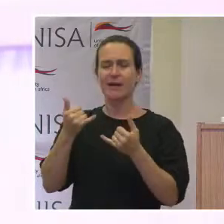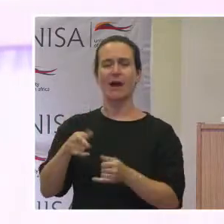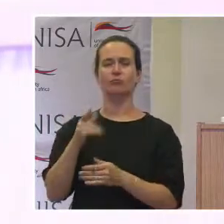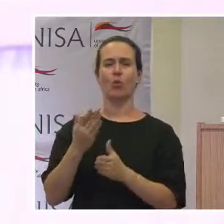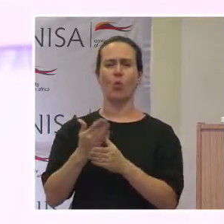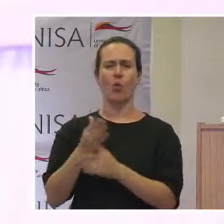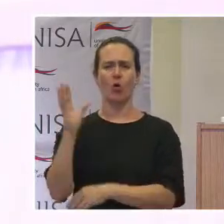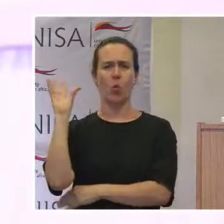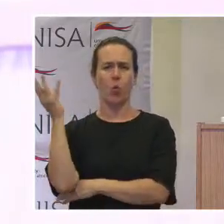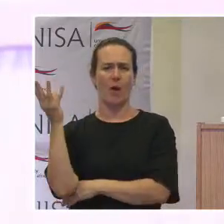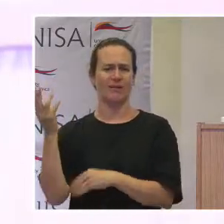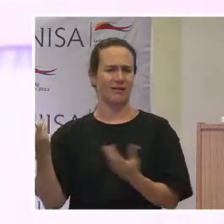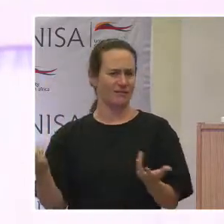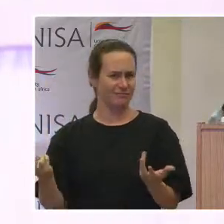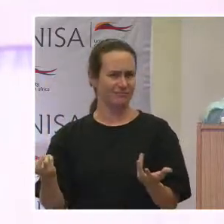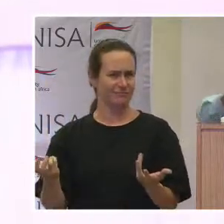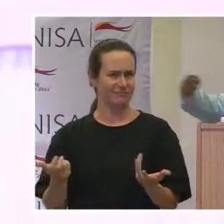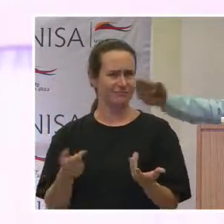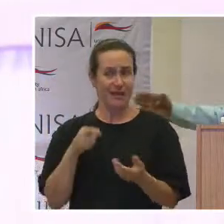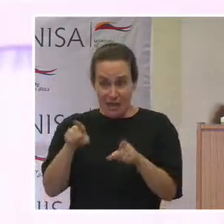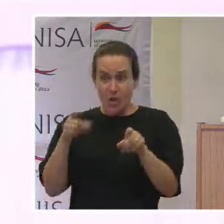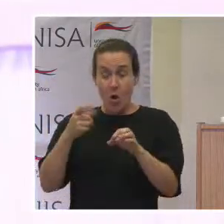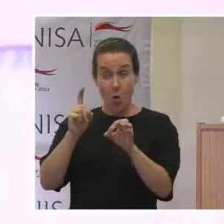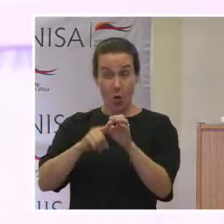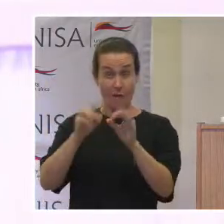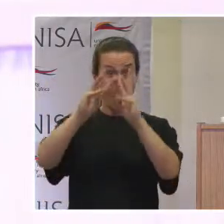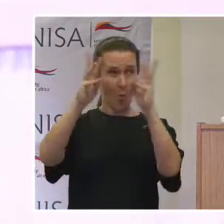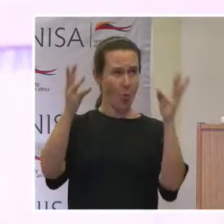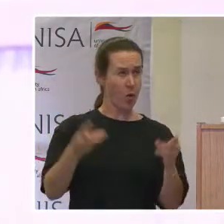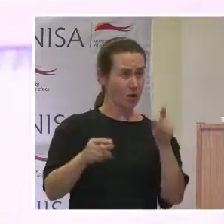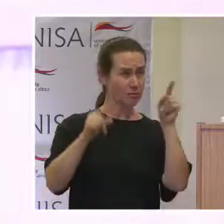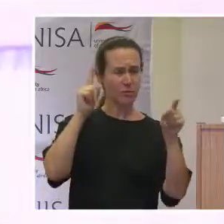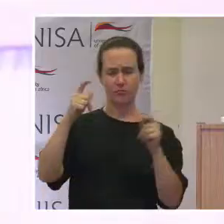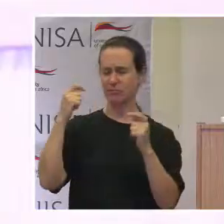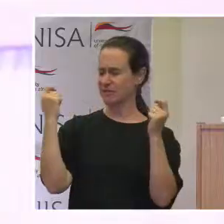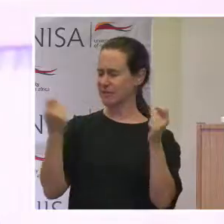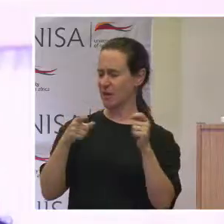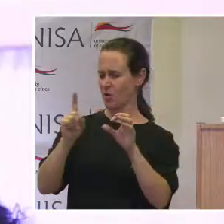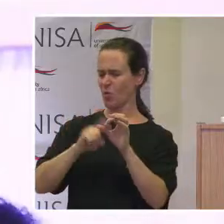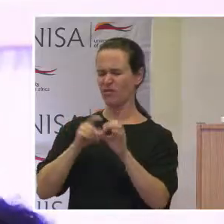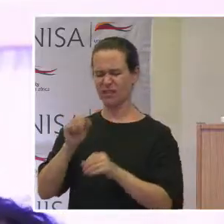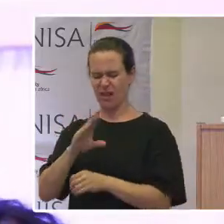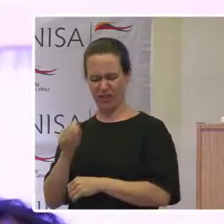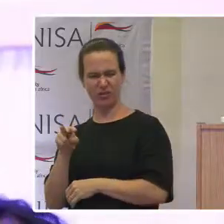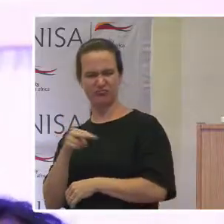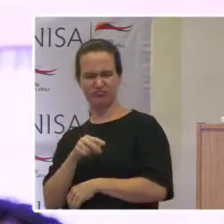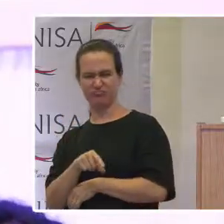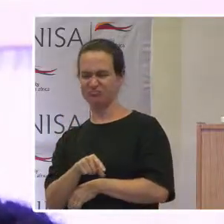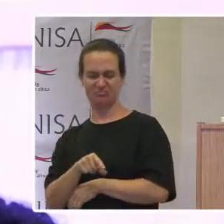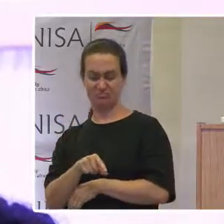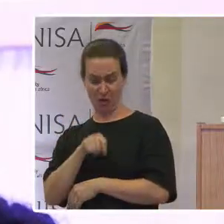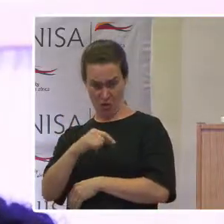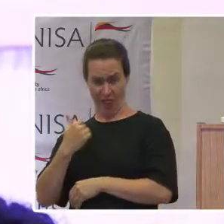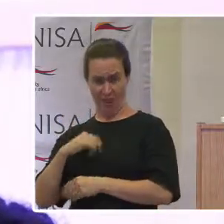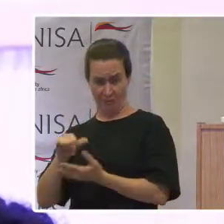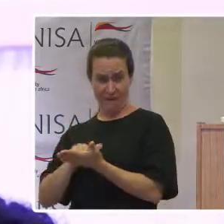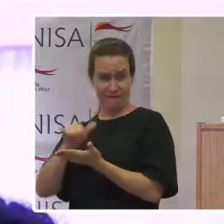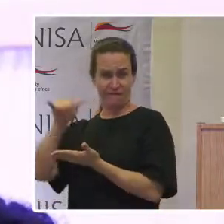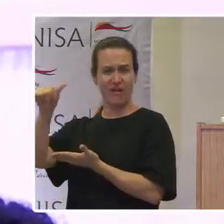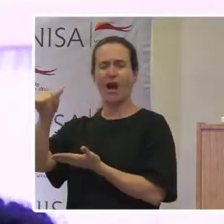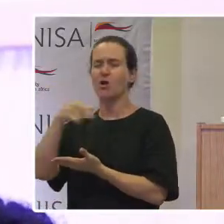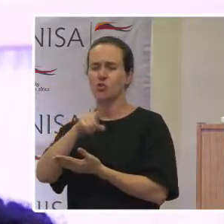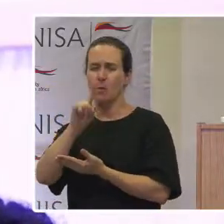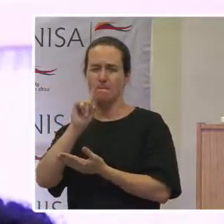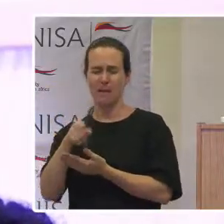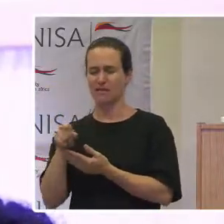The same qualification that is celebrated everywhere else in the world. South Africa is saying, before you can fly for us, you must have,